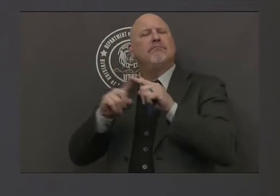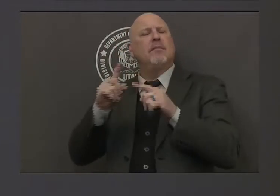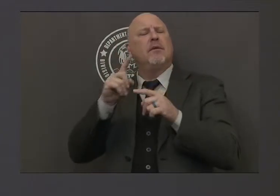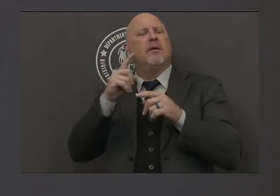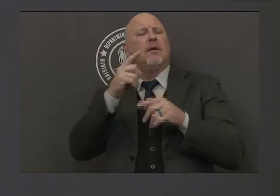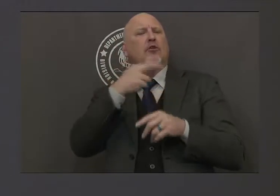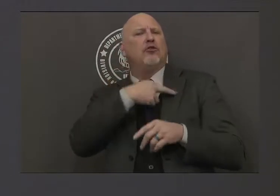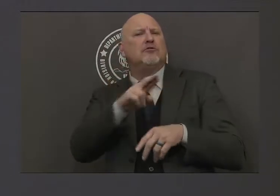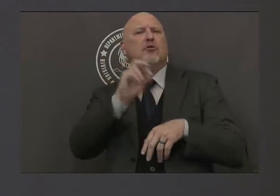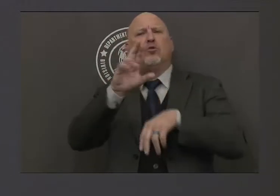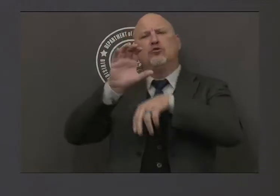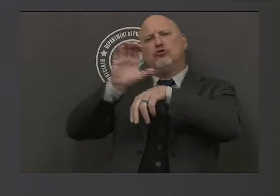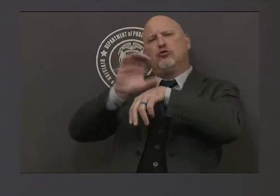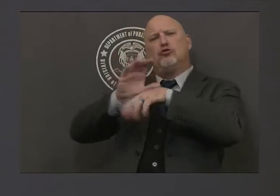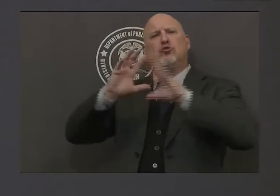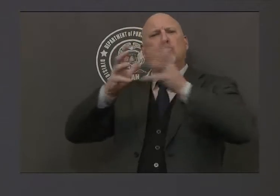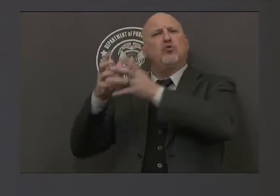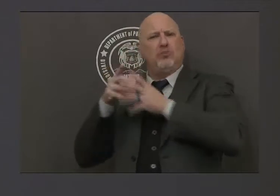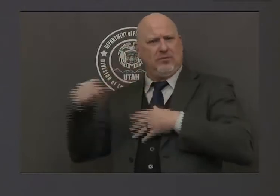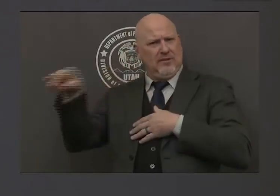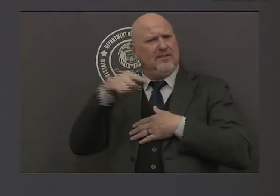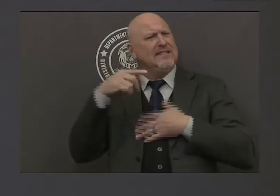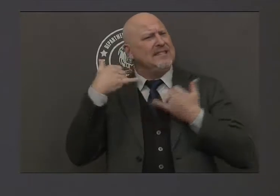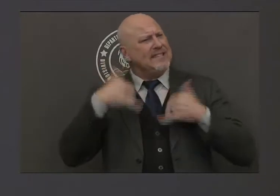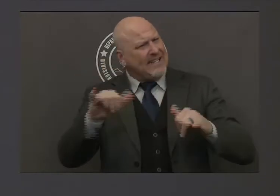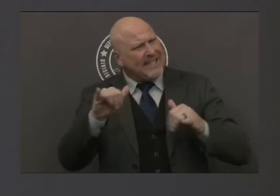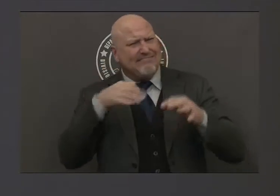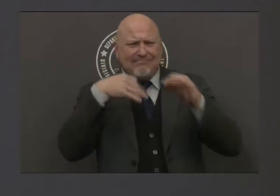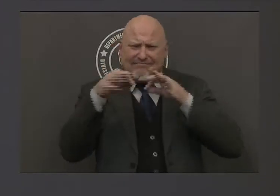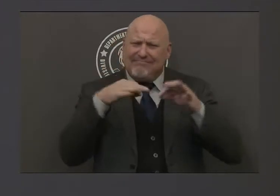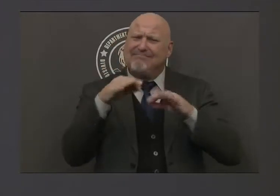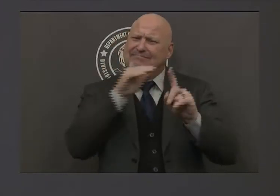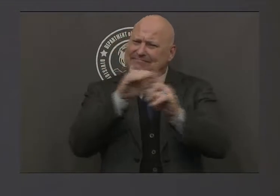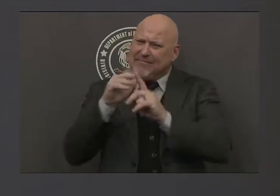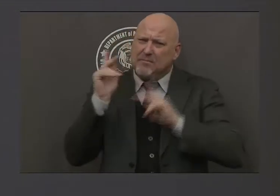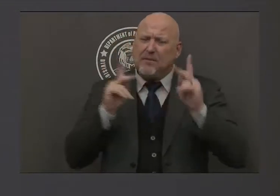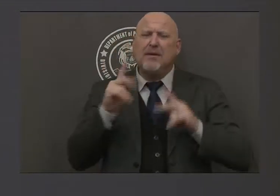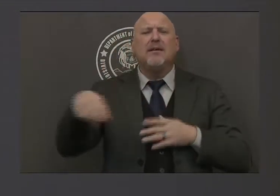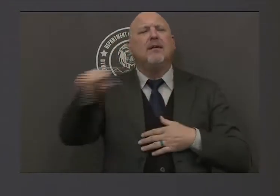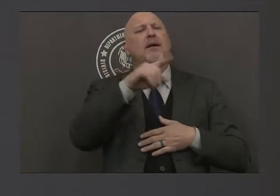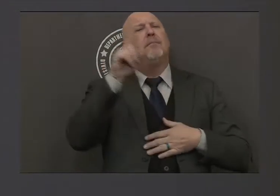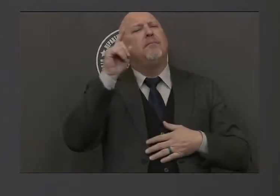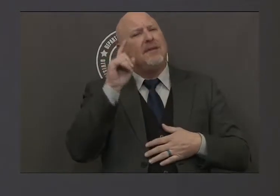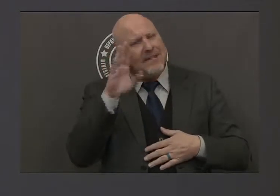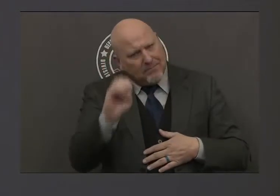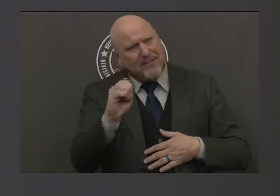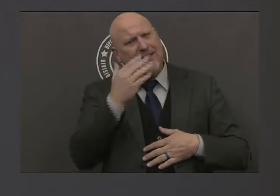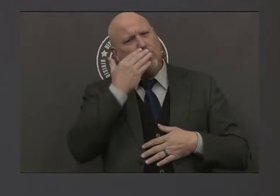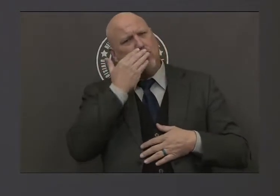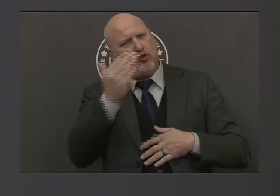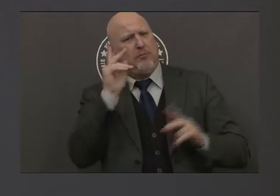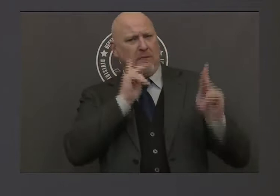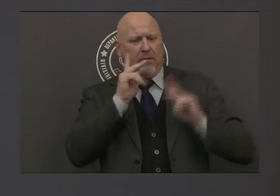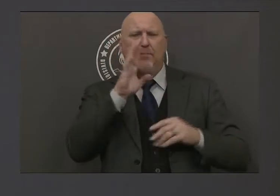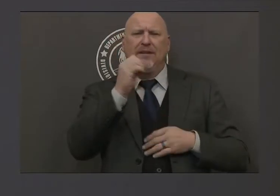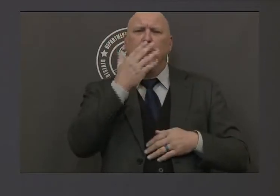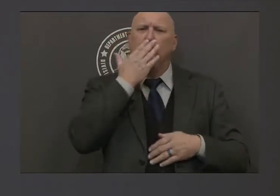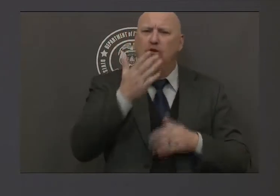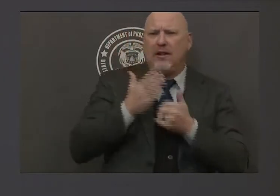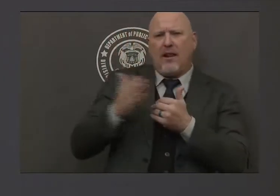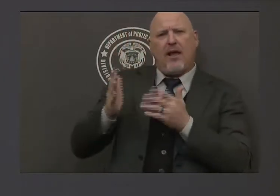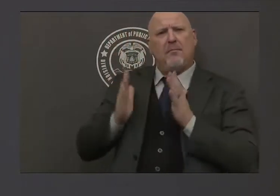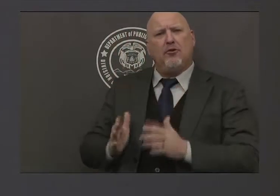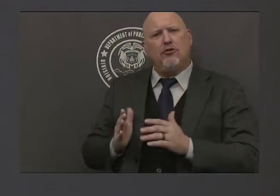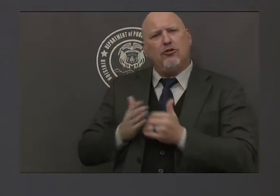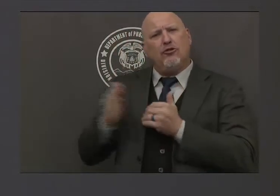the counsel of being a good neighbor, caring about those around you, love your neighbor as yourself, and